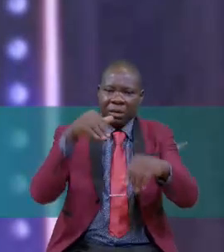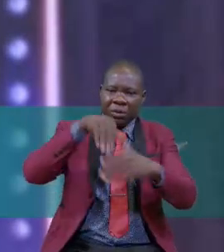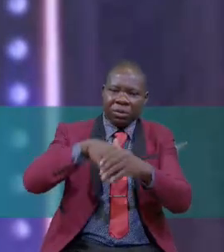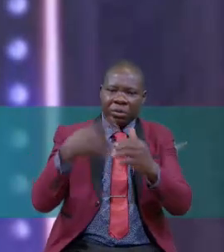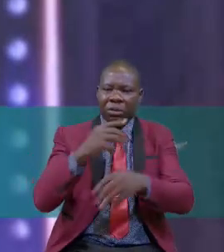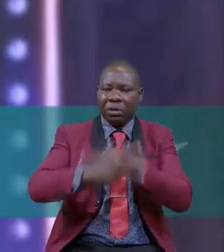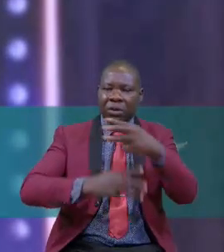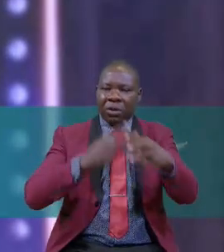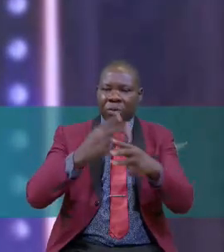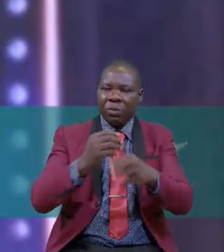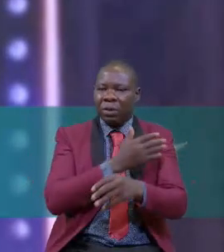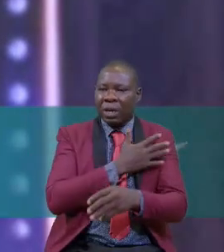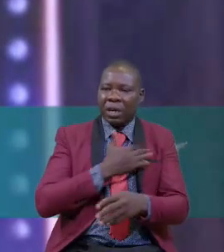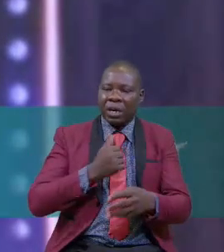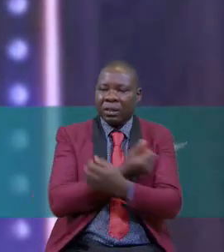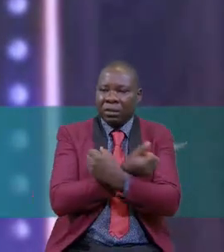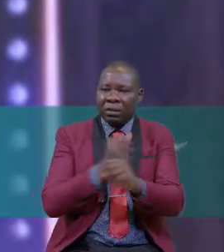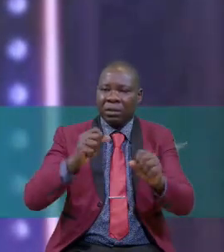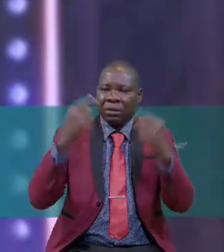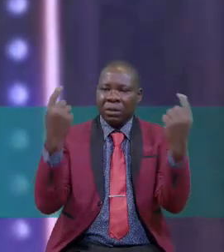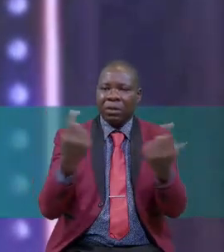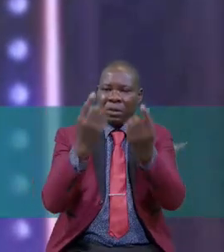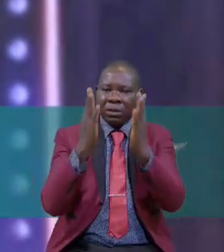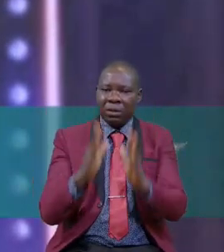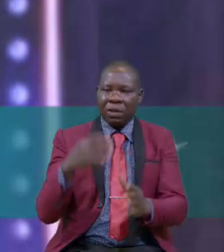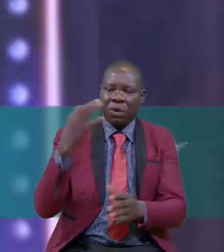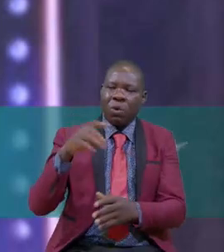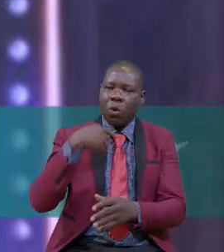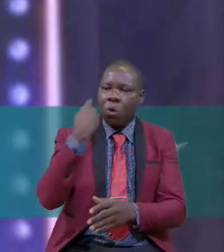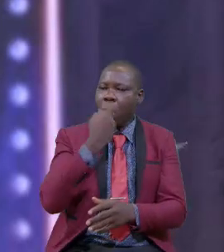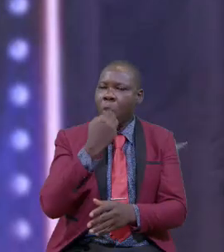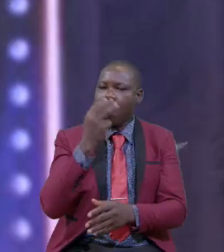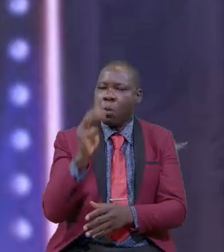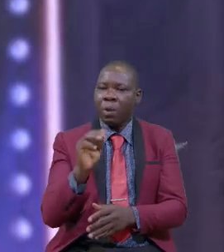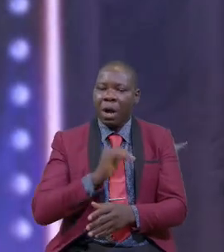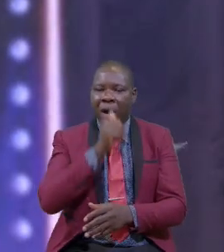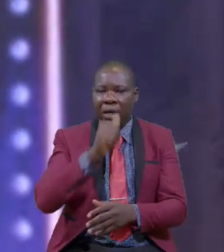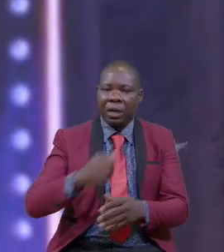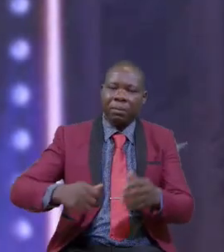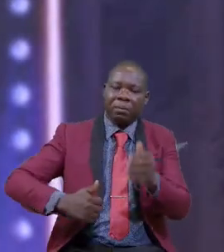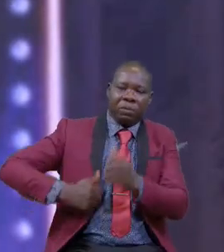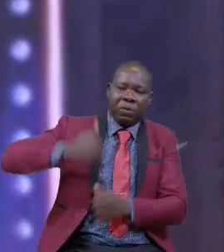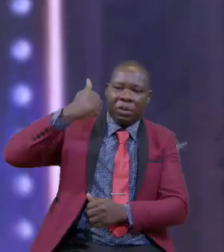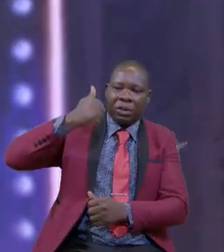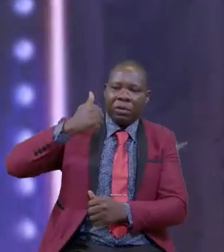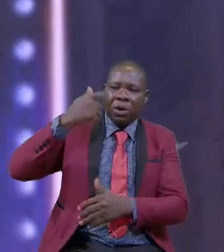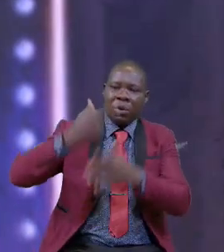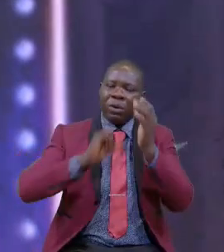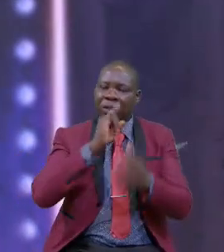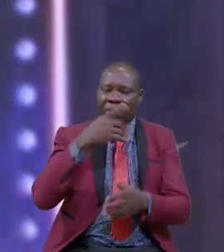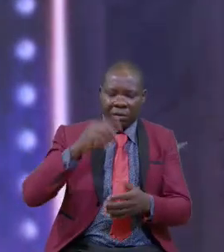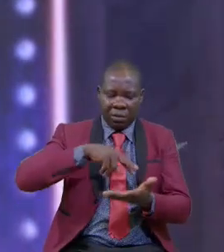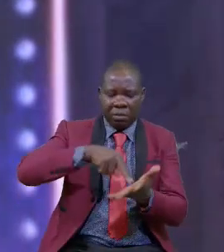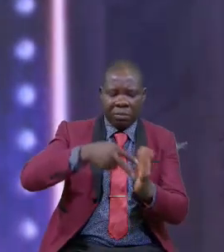sinners, of whom I am chief. And why? What's the purpose? Look at verse 16. In